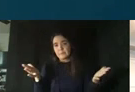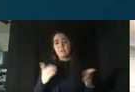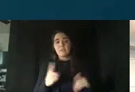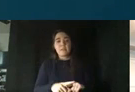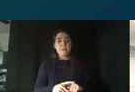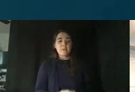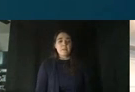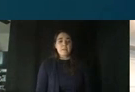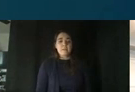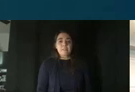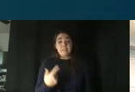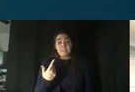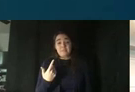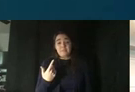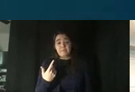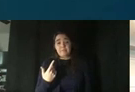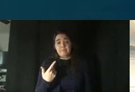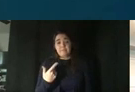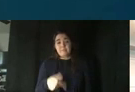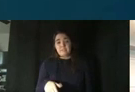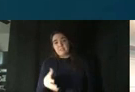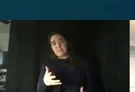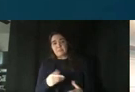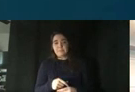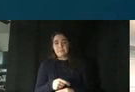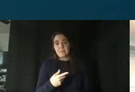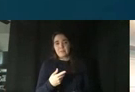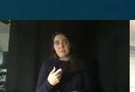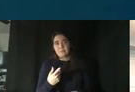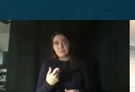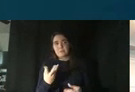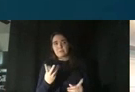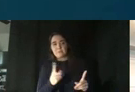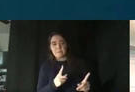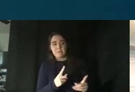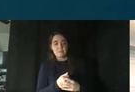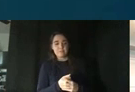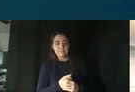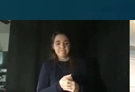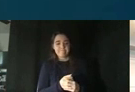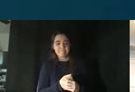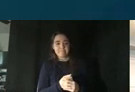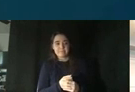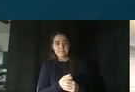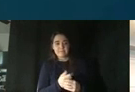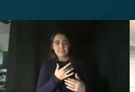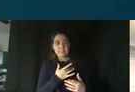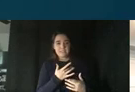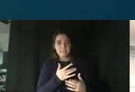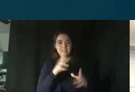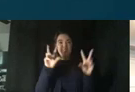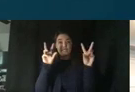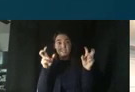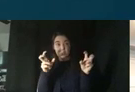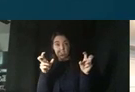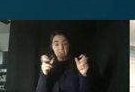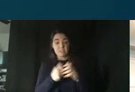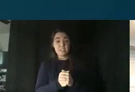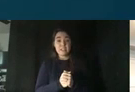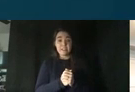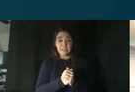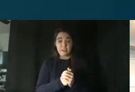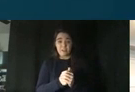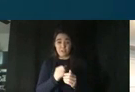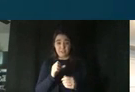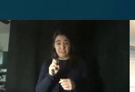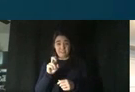As I'm sure that, again, going back to writing about touchy like subjects of the culture appropriation,